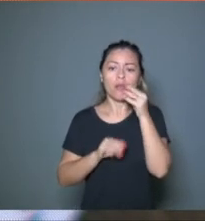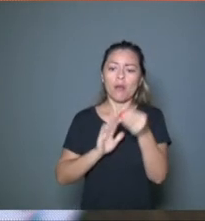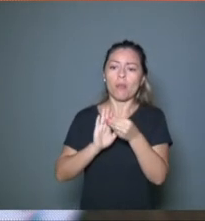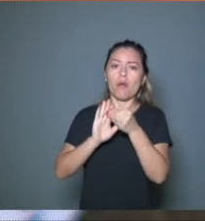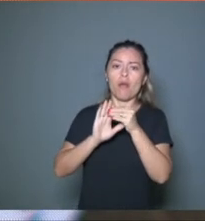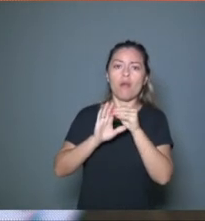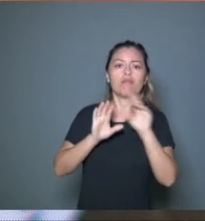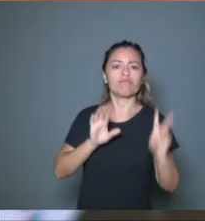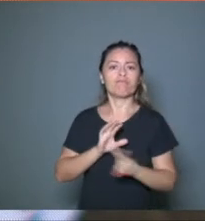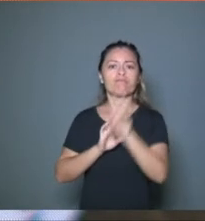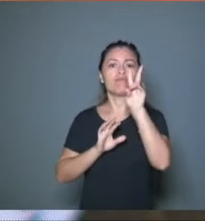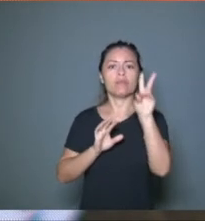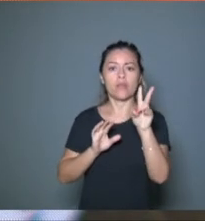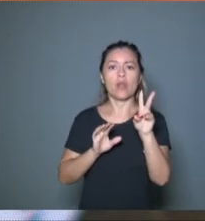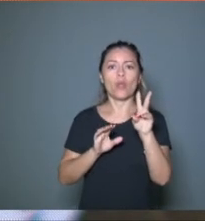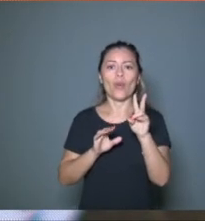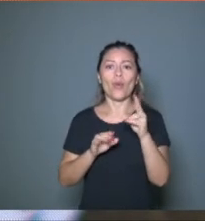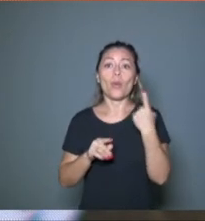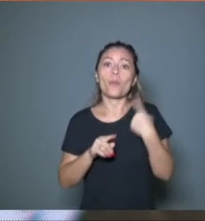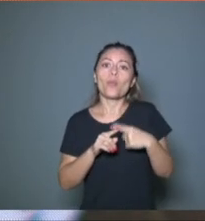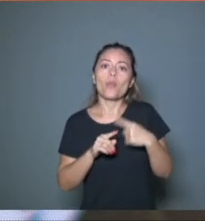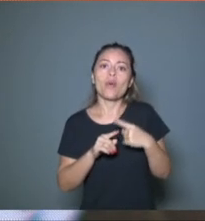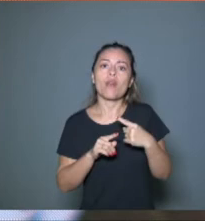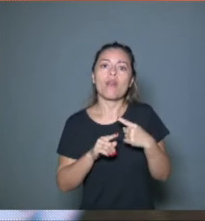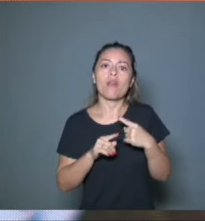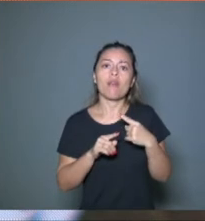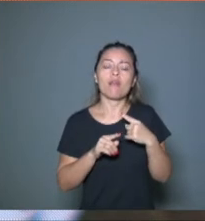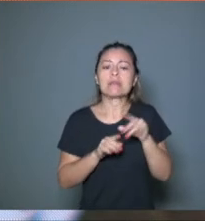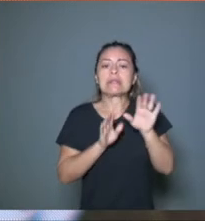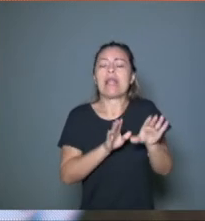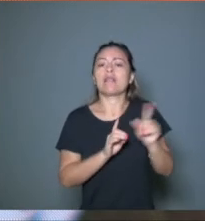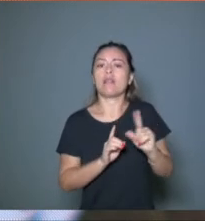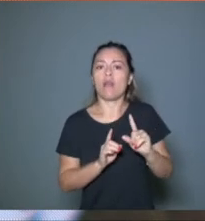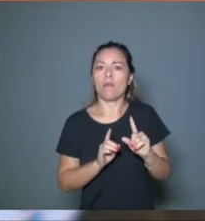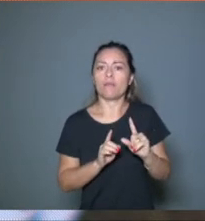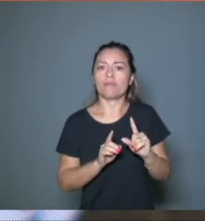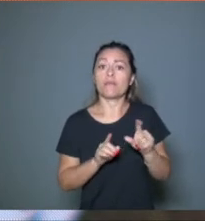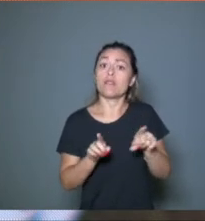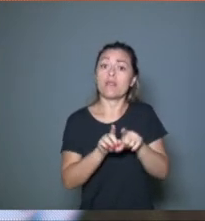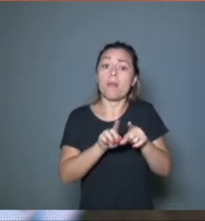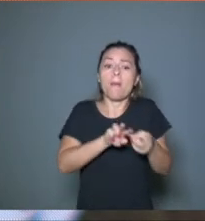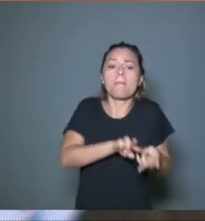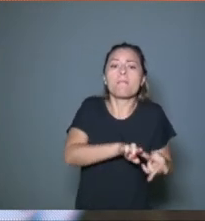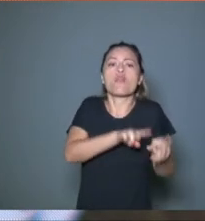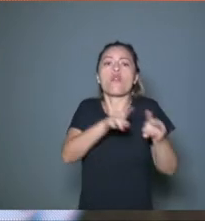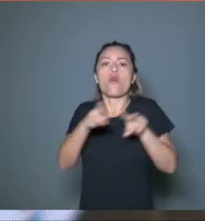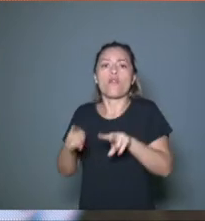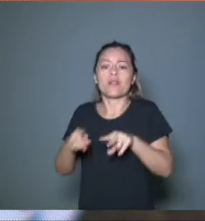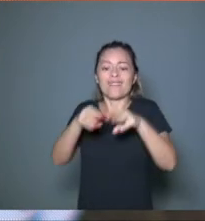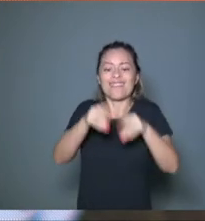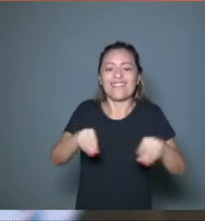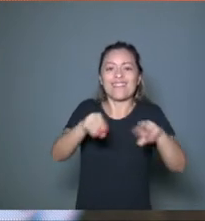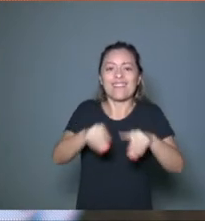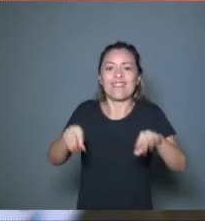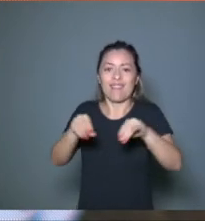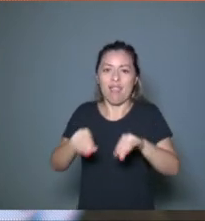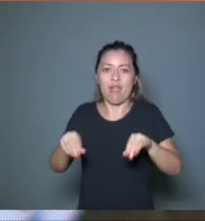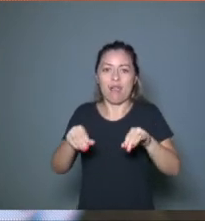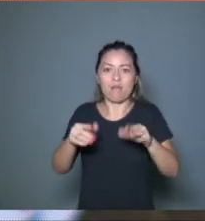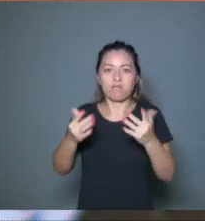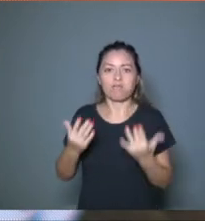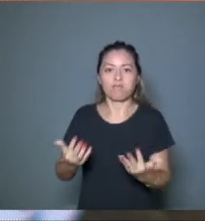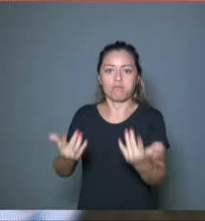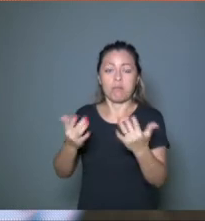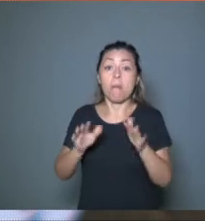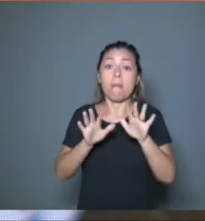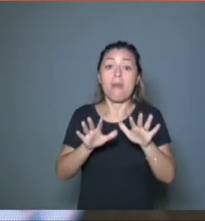opportunistically, actually, and adding that to our portfolio, and then also create value through land appreciation. So conversion